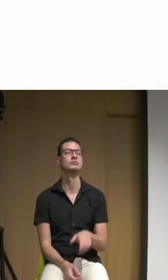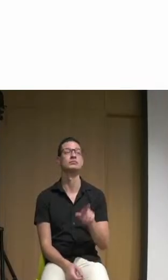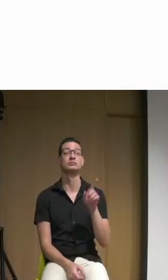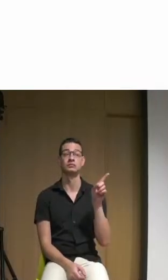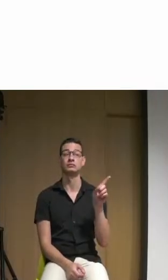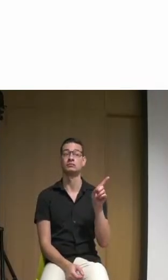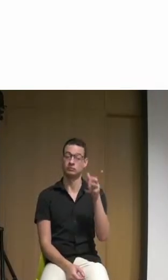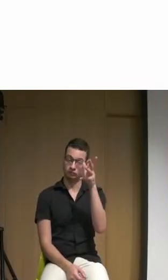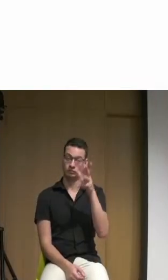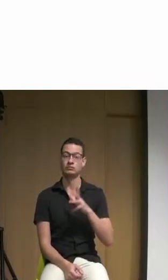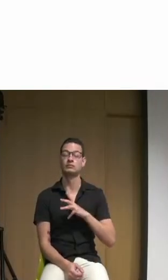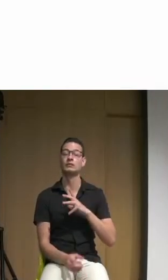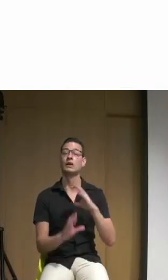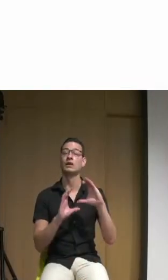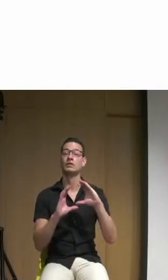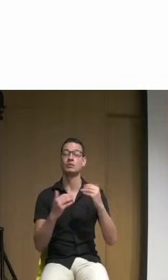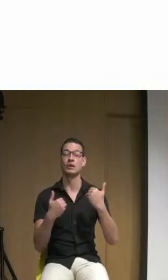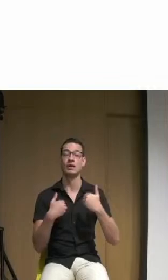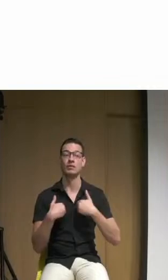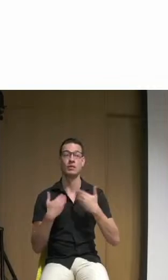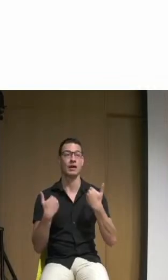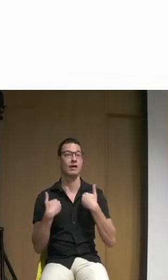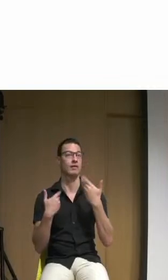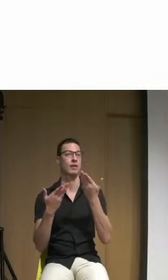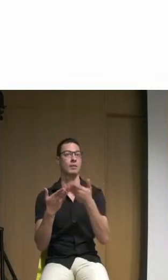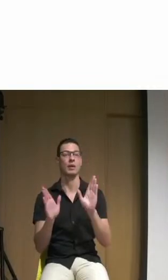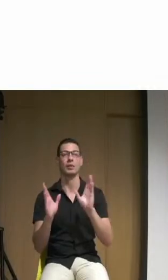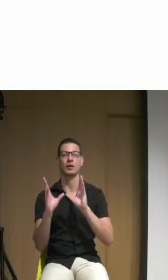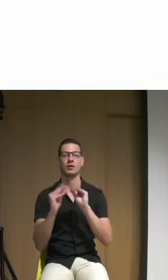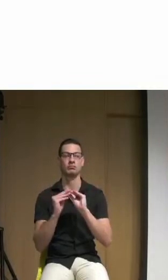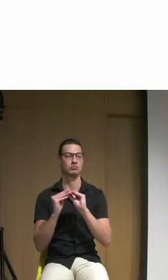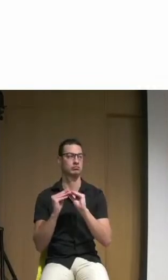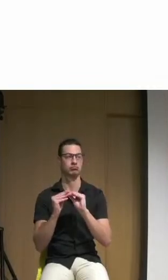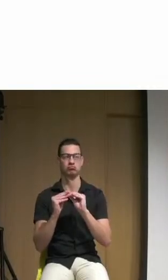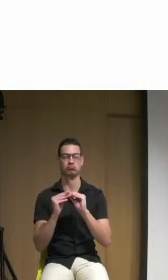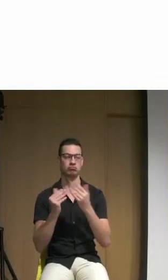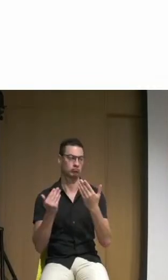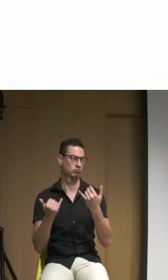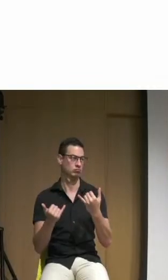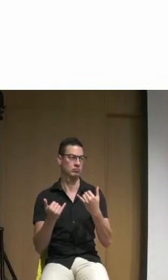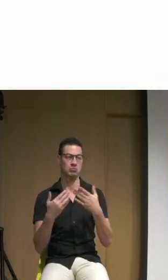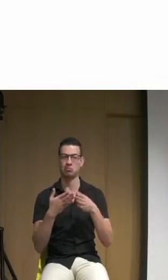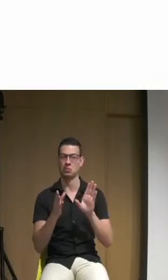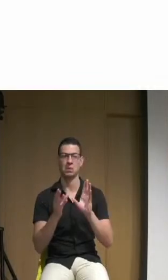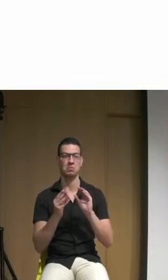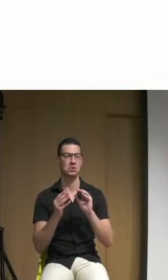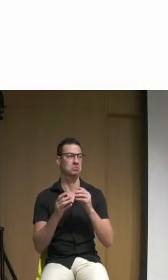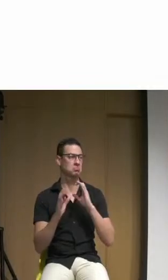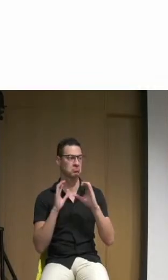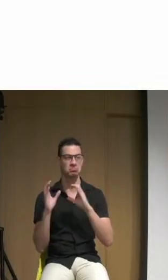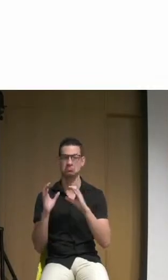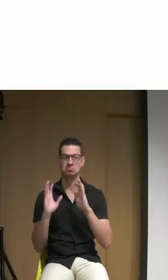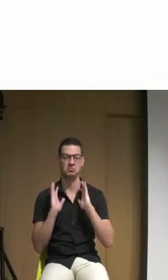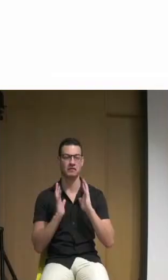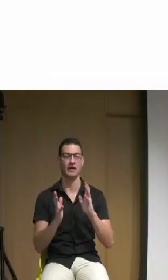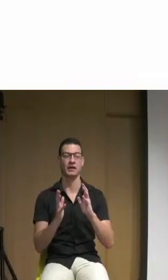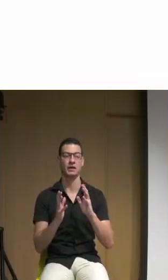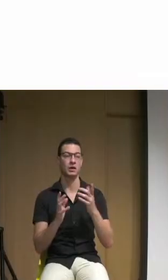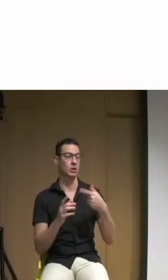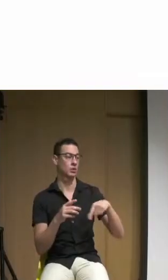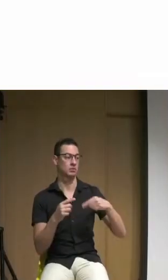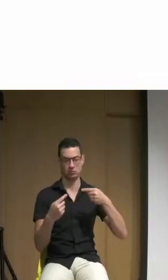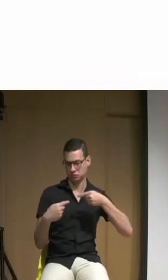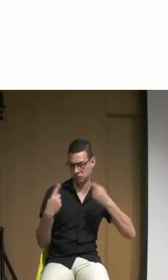public meeting. We're having a public conversation. That's perfectly legitimate. We're having a disagreement